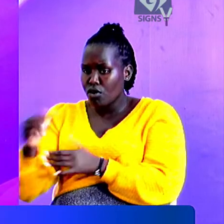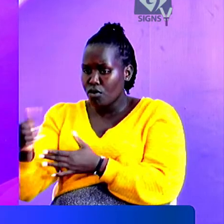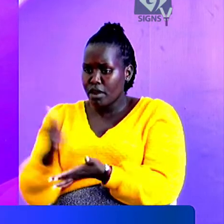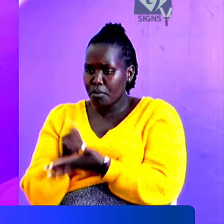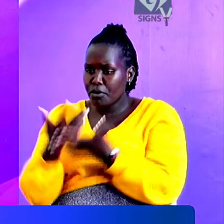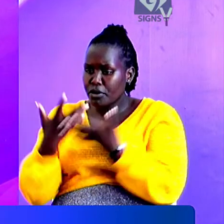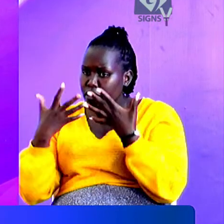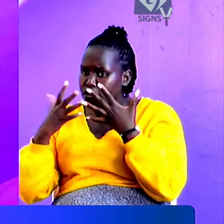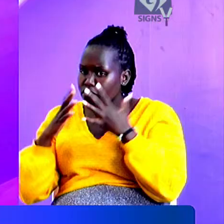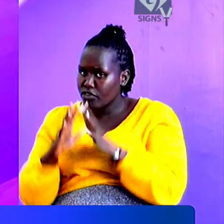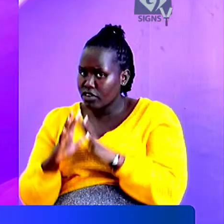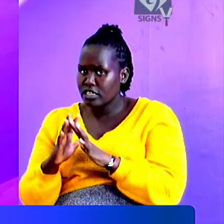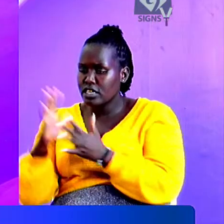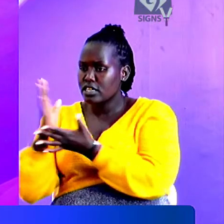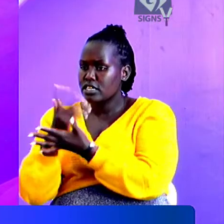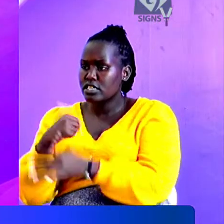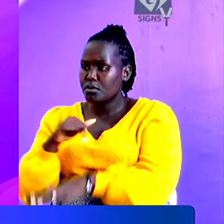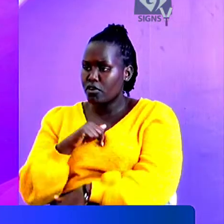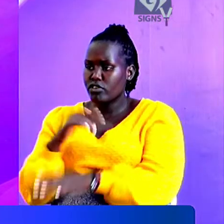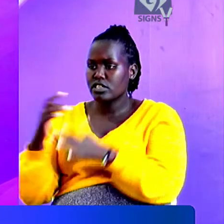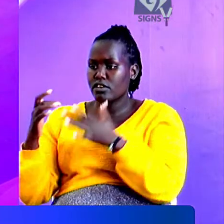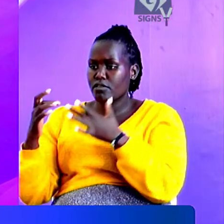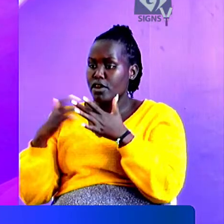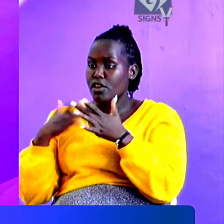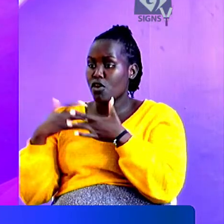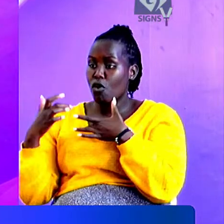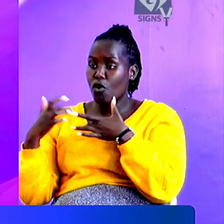unfortunate. I mean, someone who has been considered for a presidential,